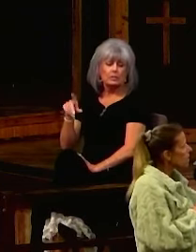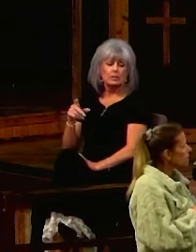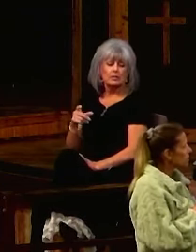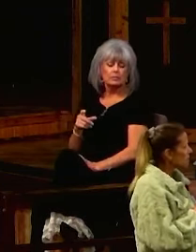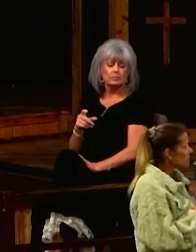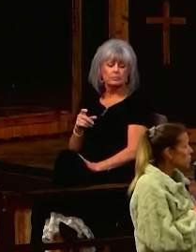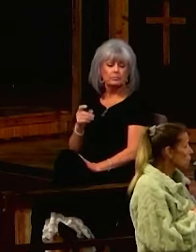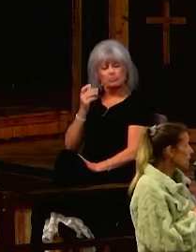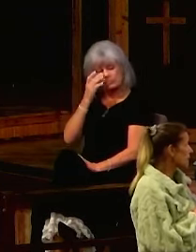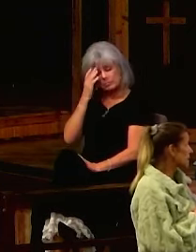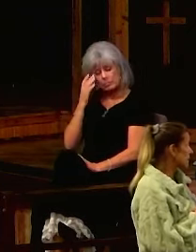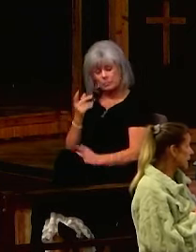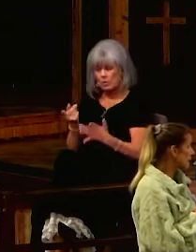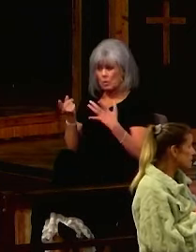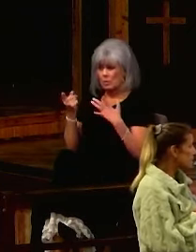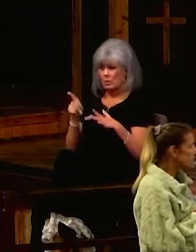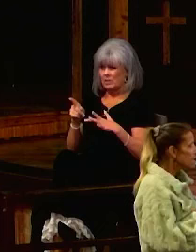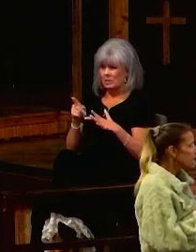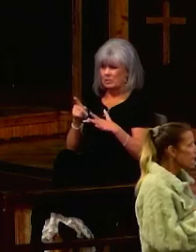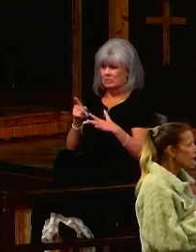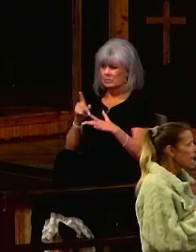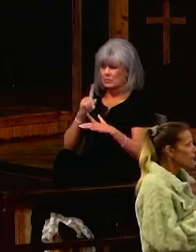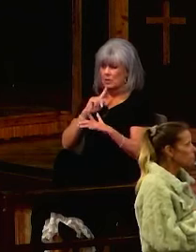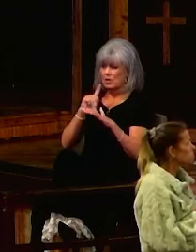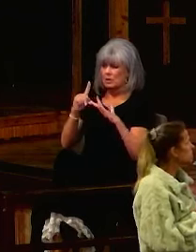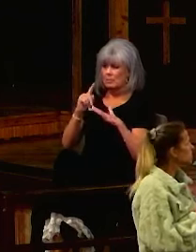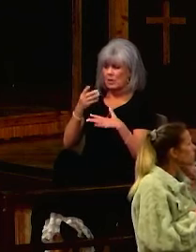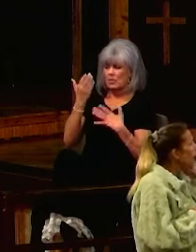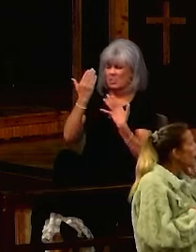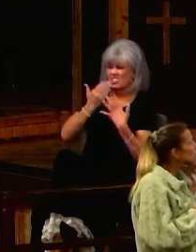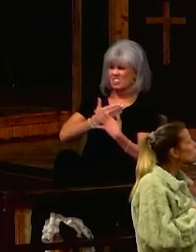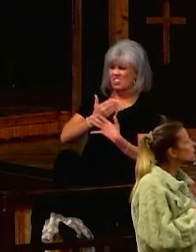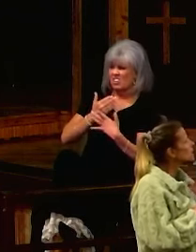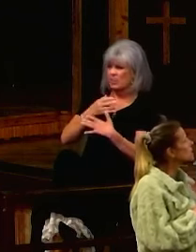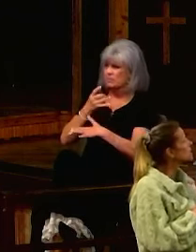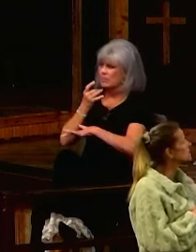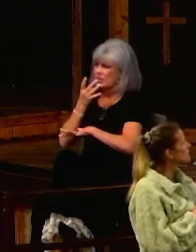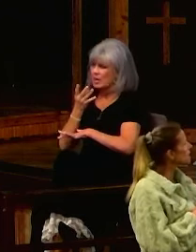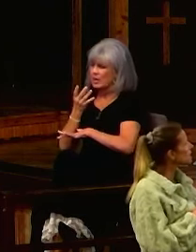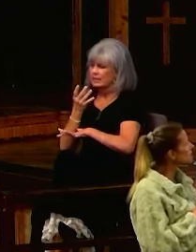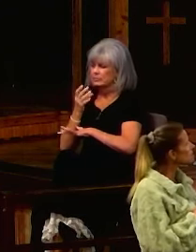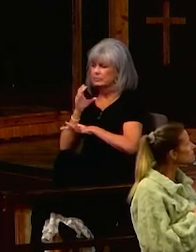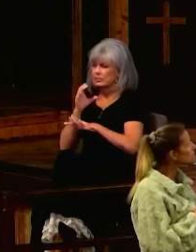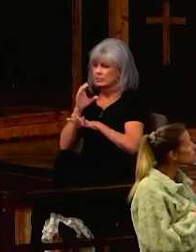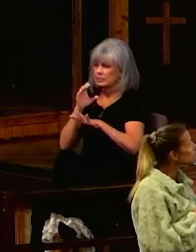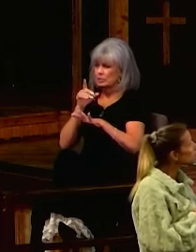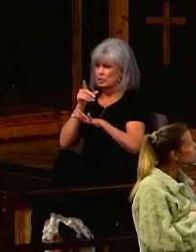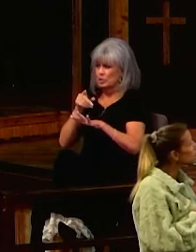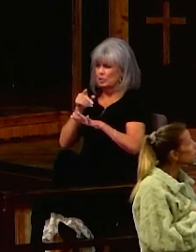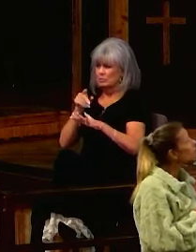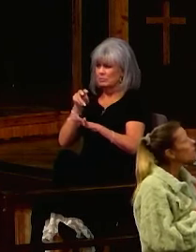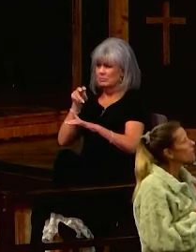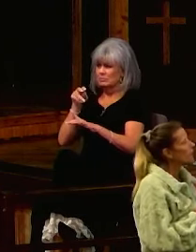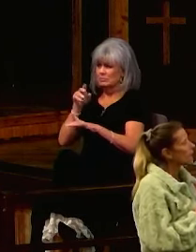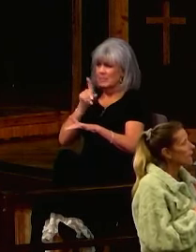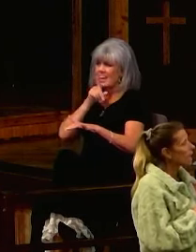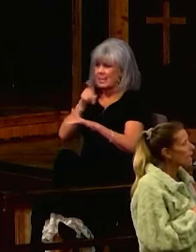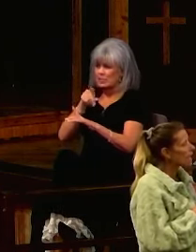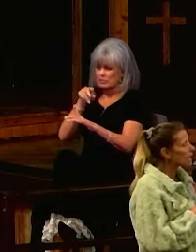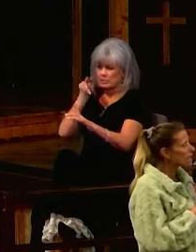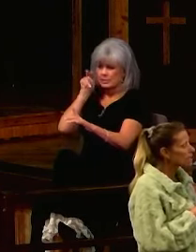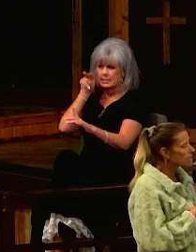were talking about the dark and the light, did you actually see it? Mm-hmm.